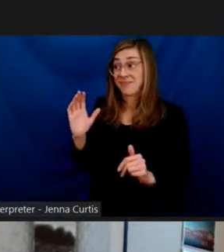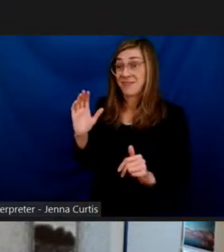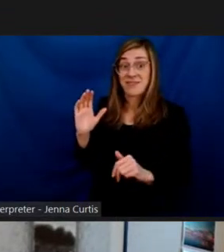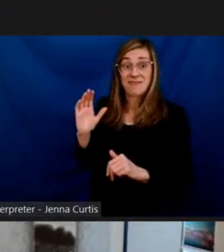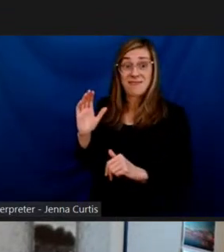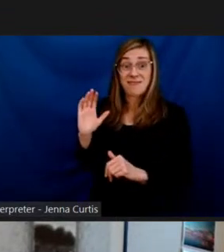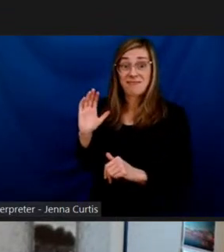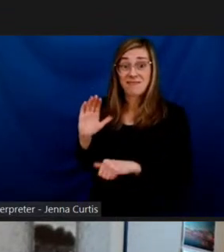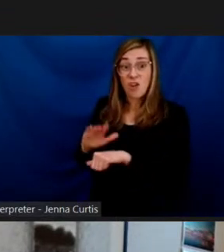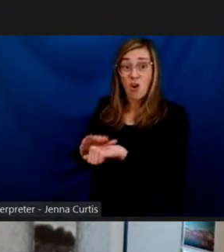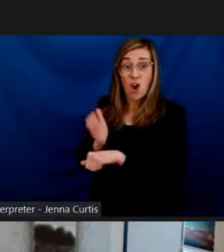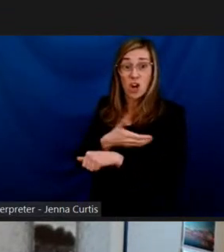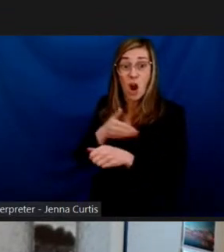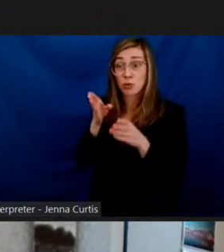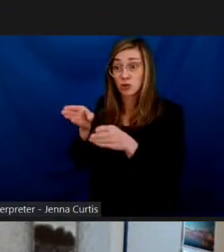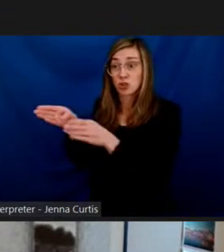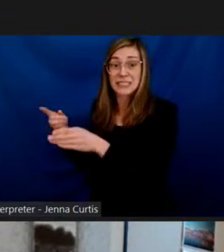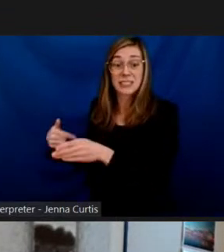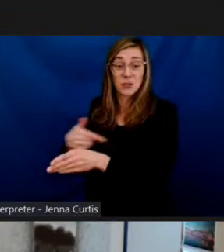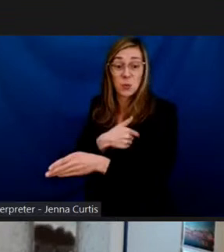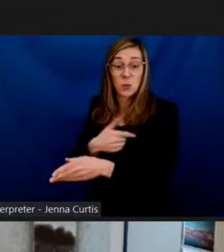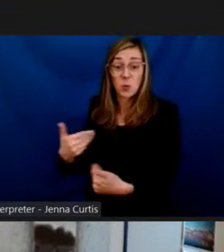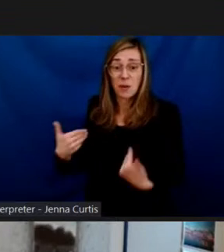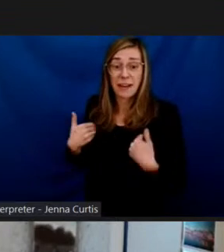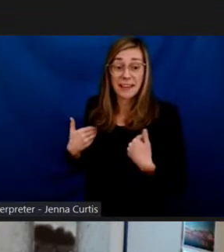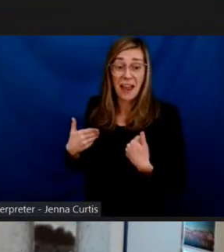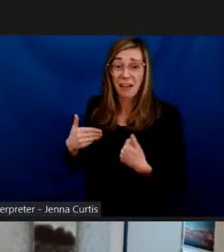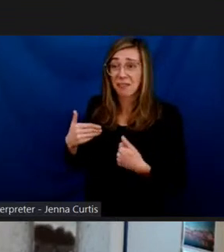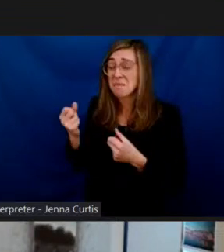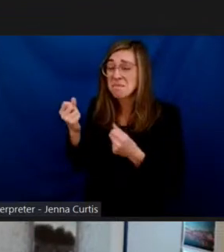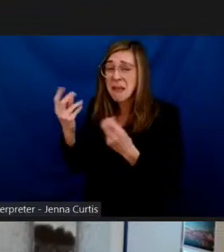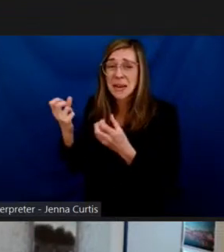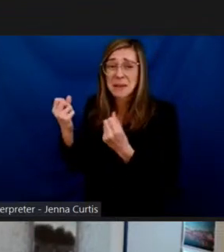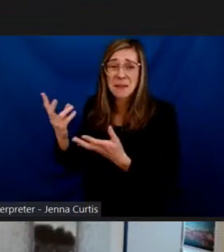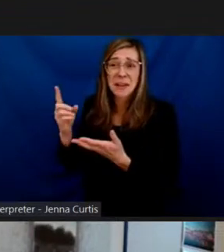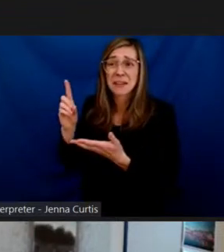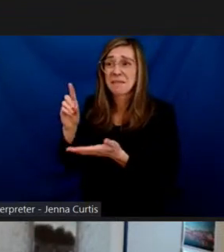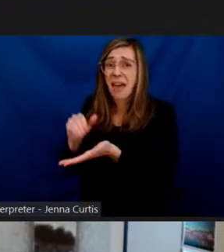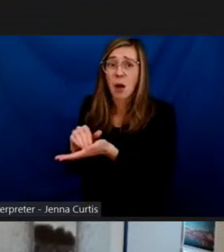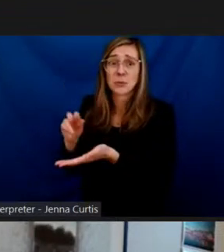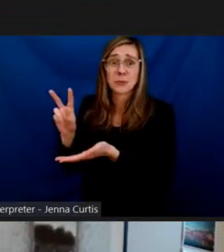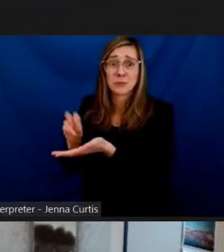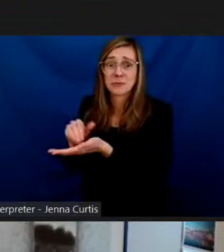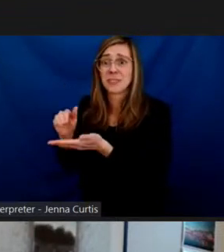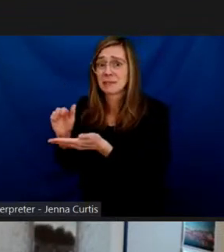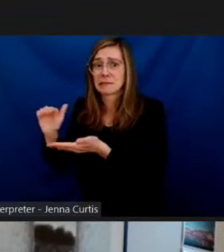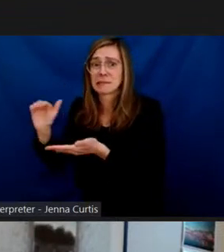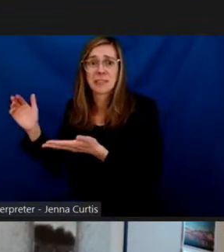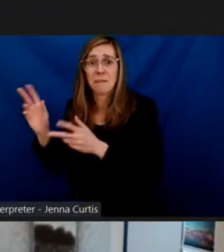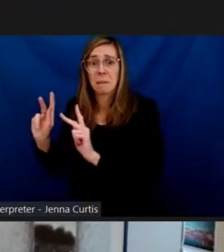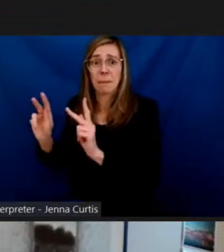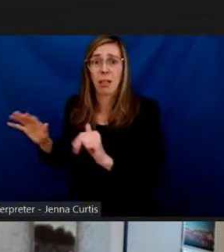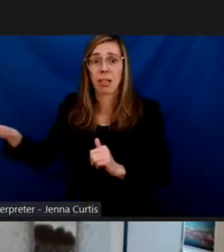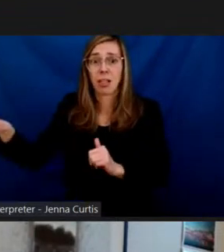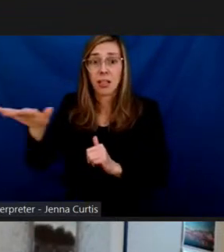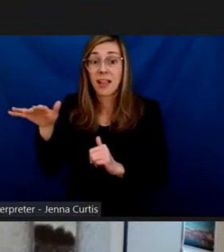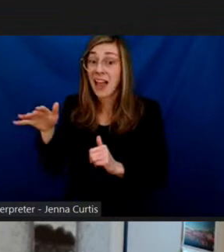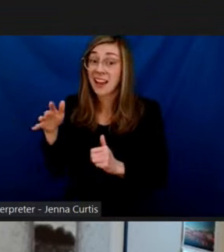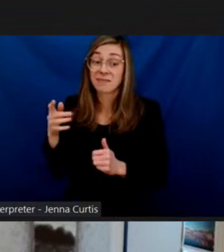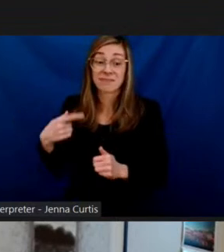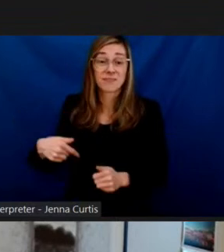in literally every neighborhood in this community. And we have not done a good job of connecting them